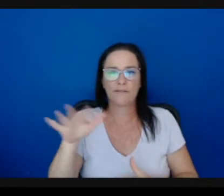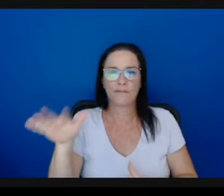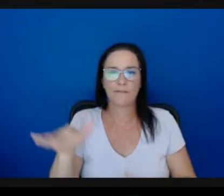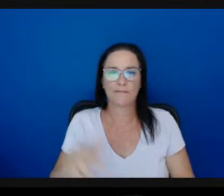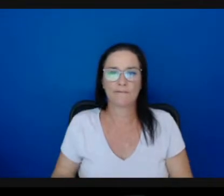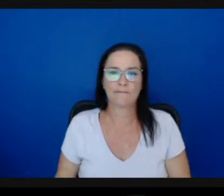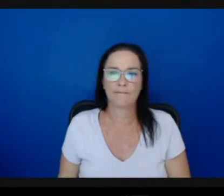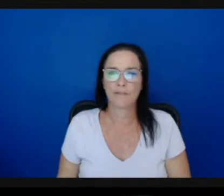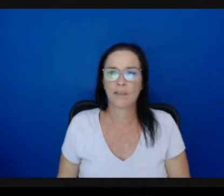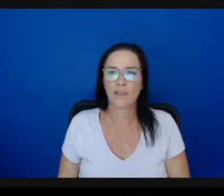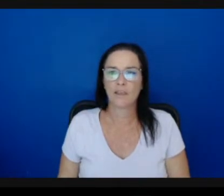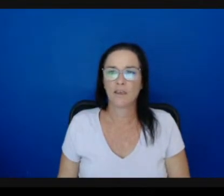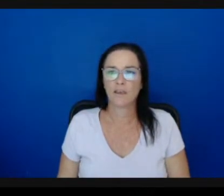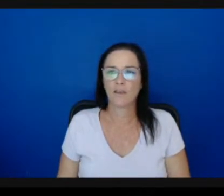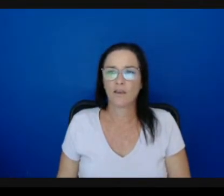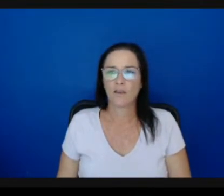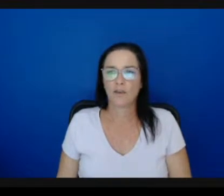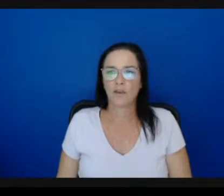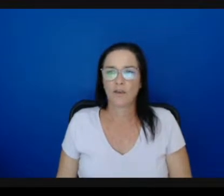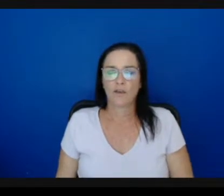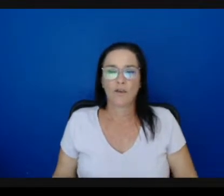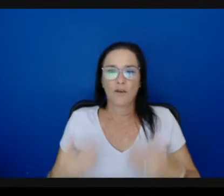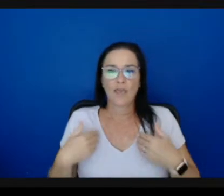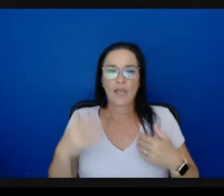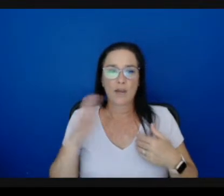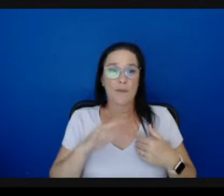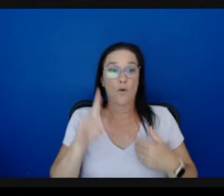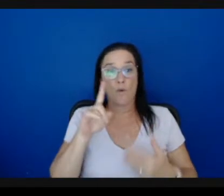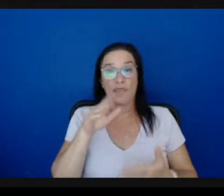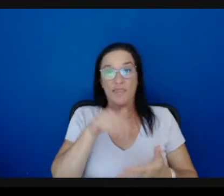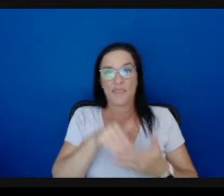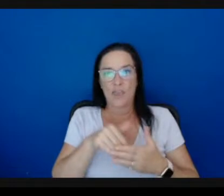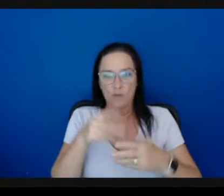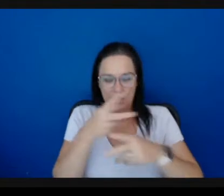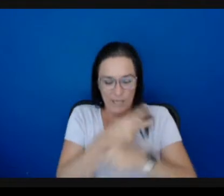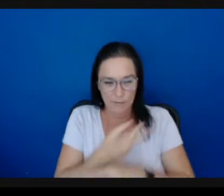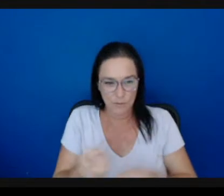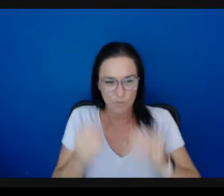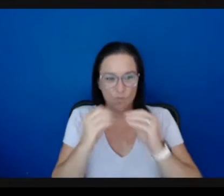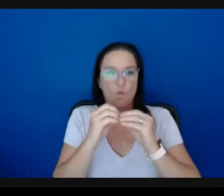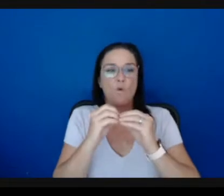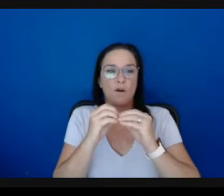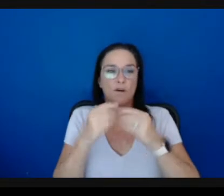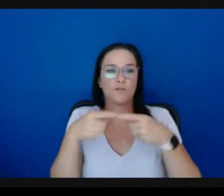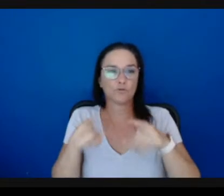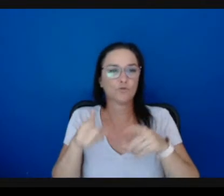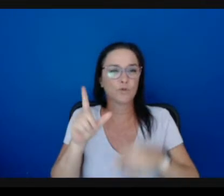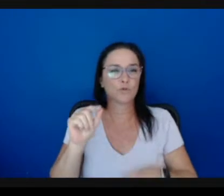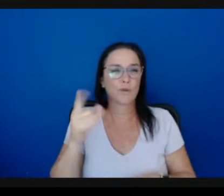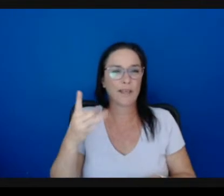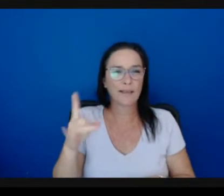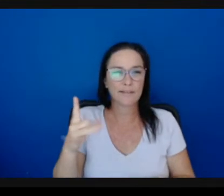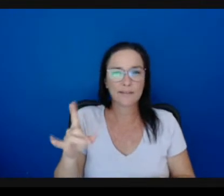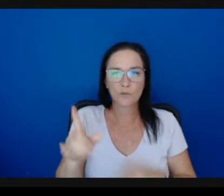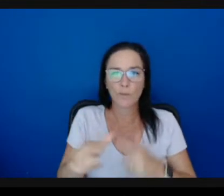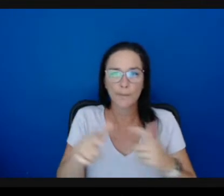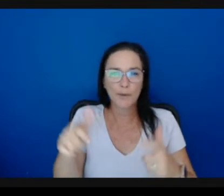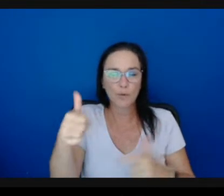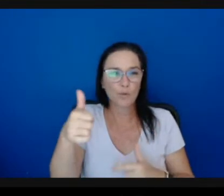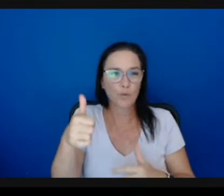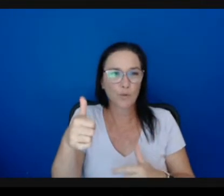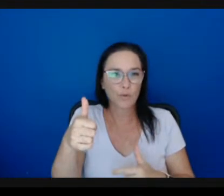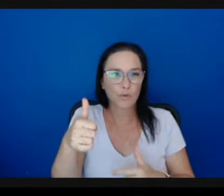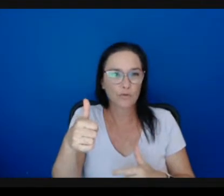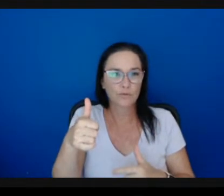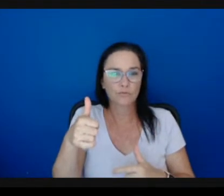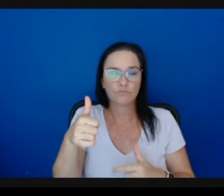And we had about 1,000 times more, 500 meters of collapse in 2018. So much larger drainage